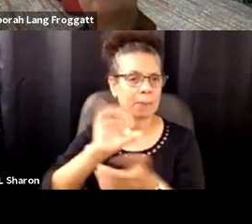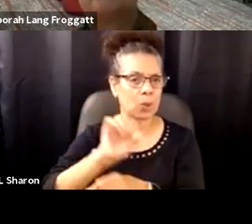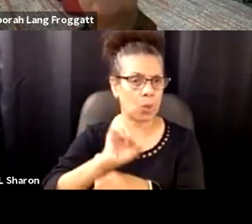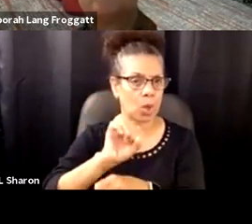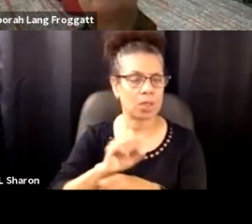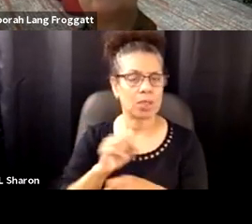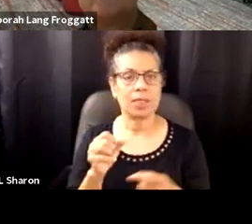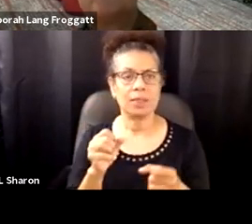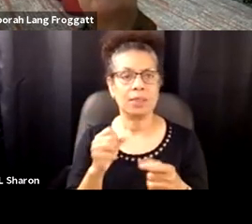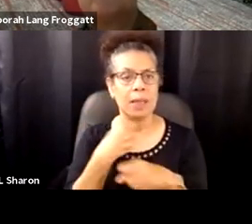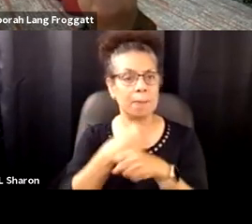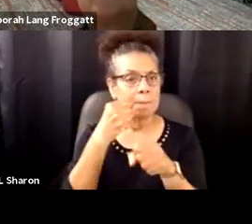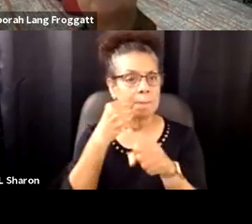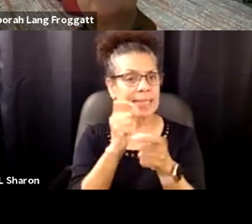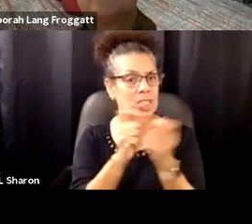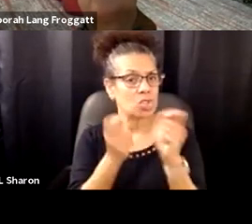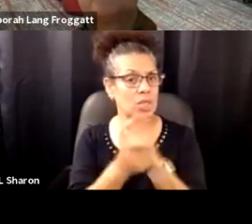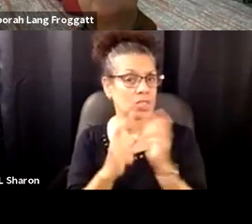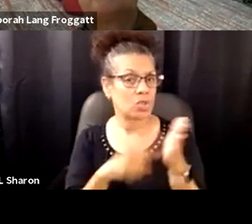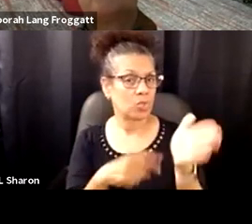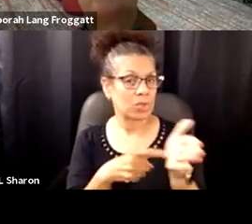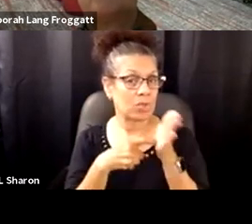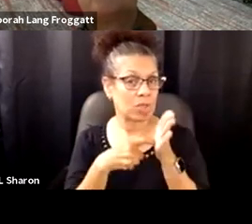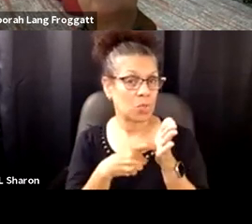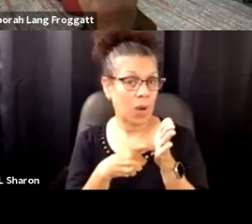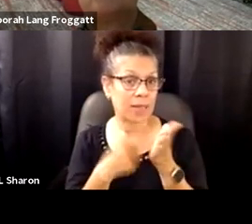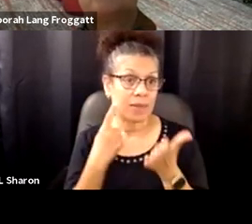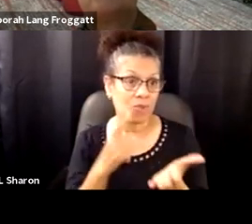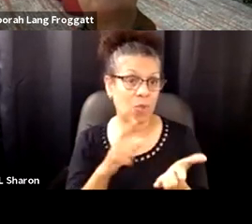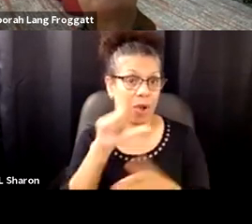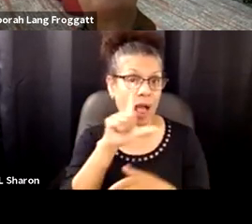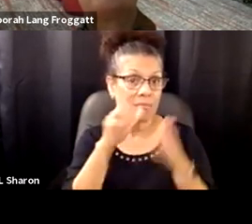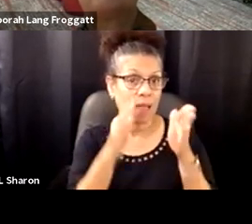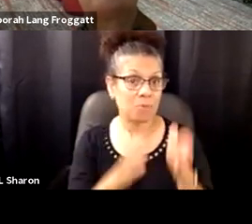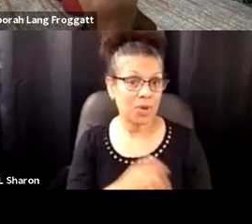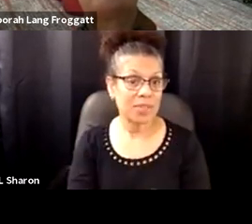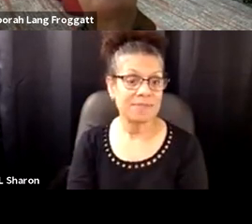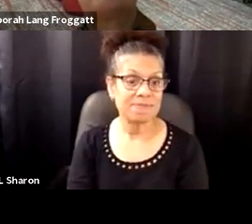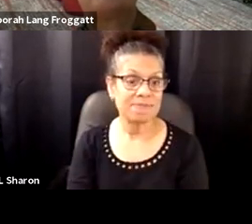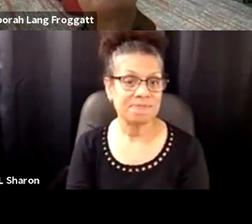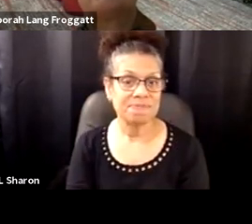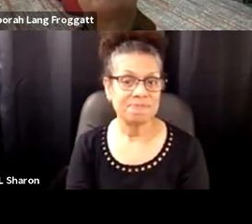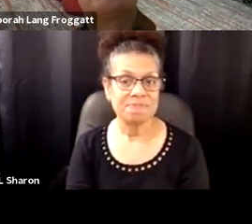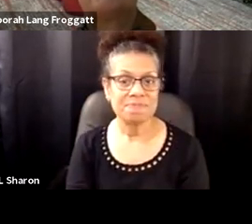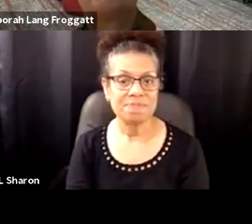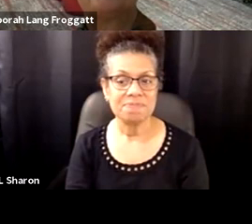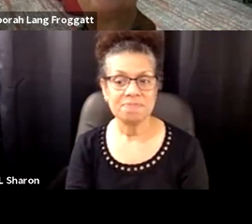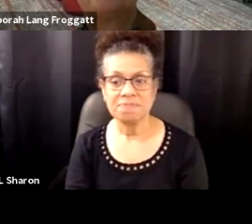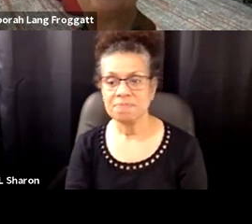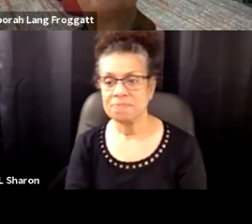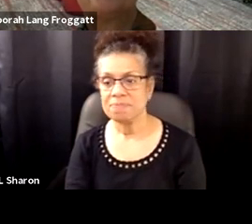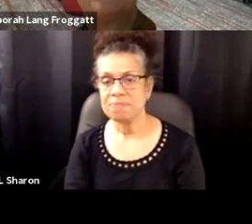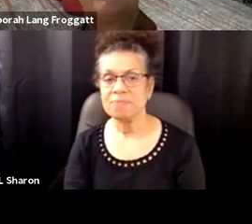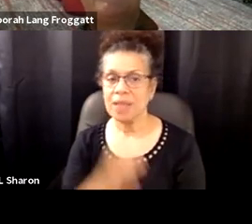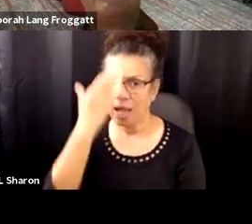changes that are needed for schools to have that librarian in their building but we have talked about the buses and i